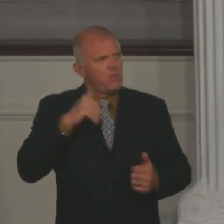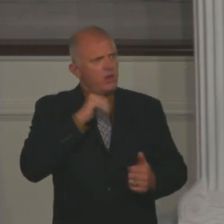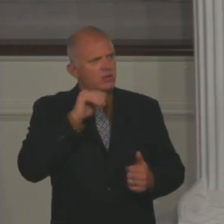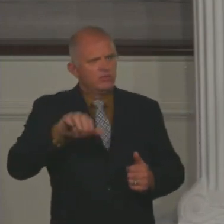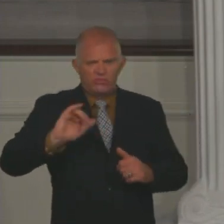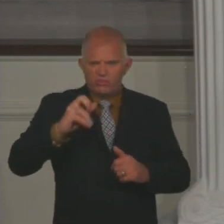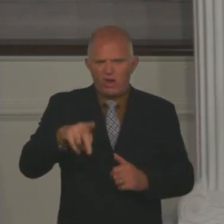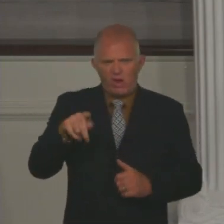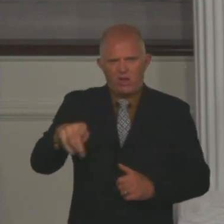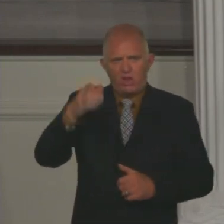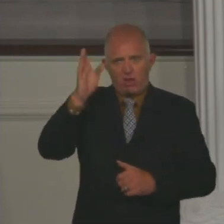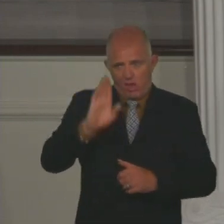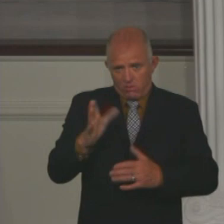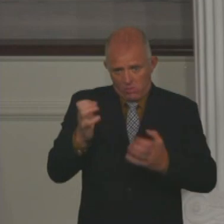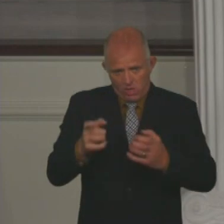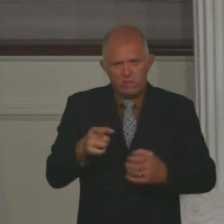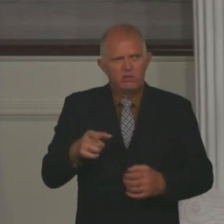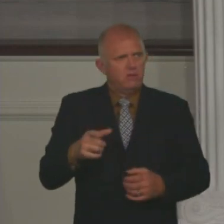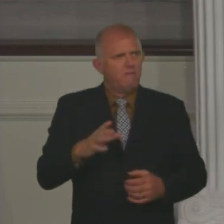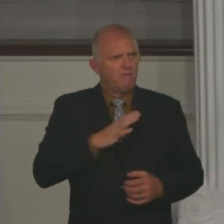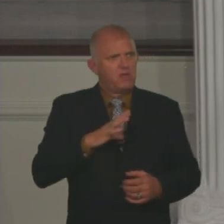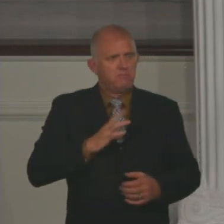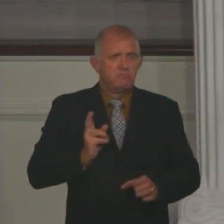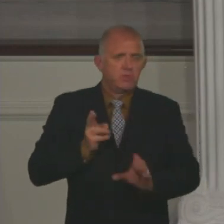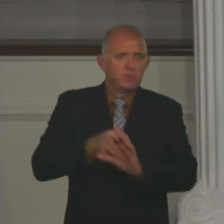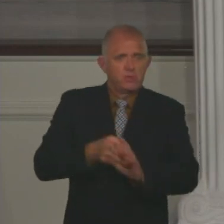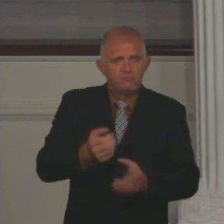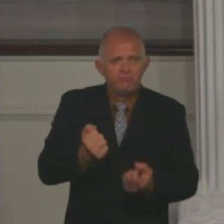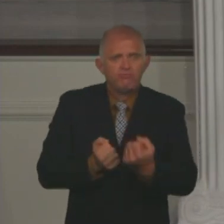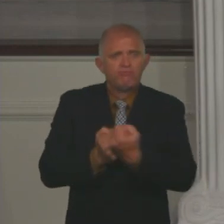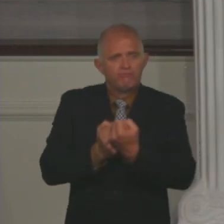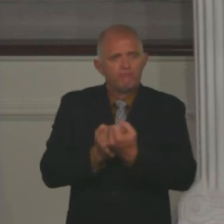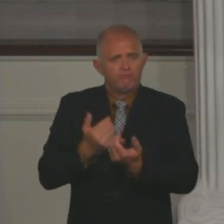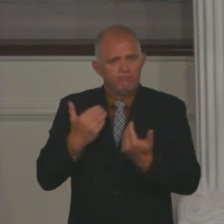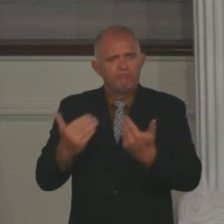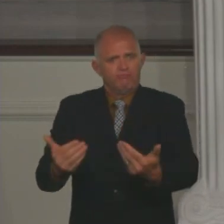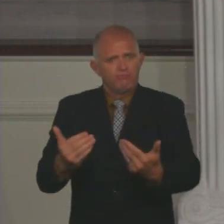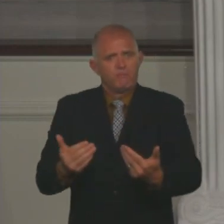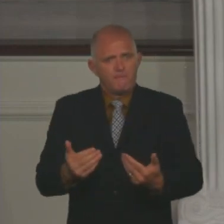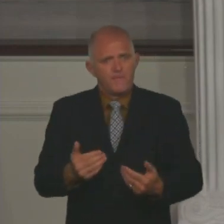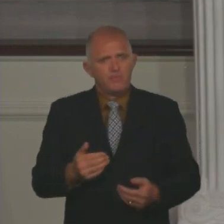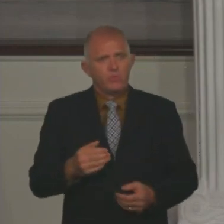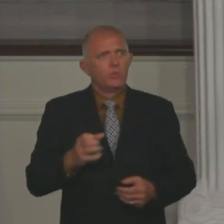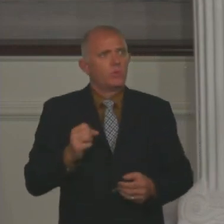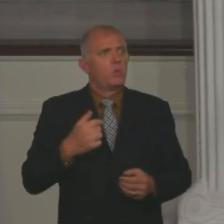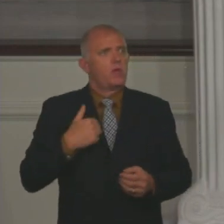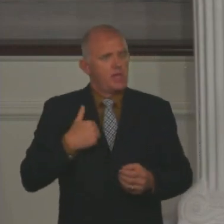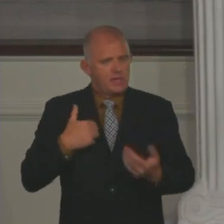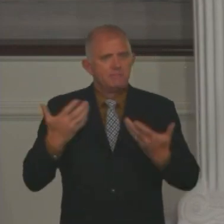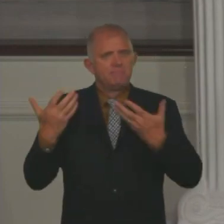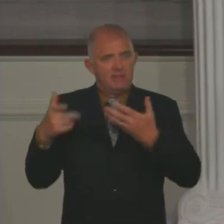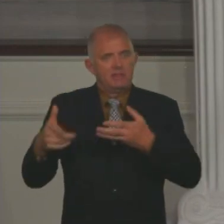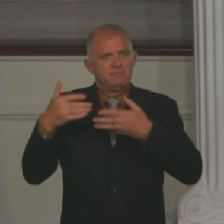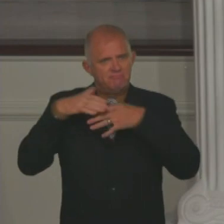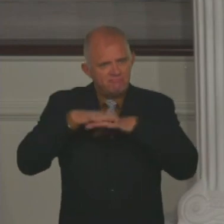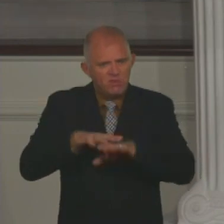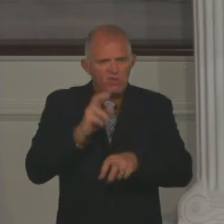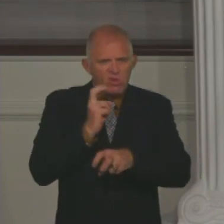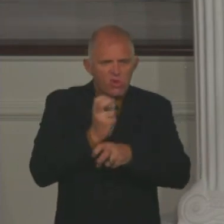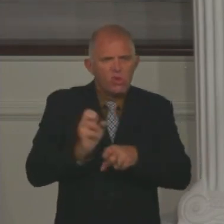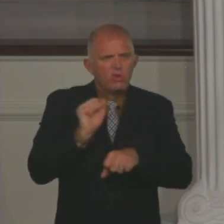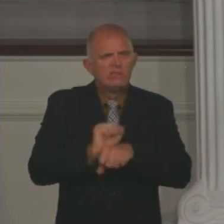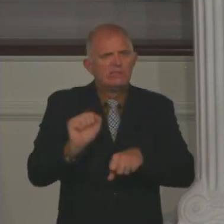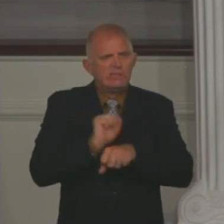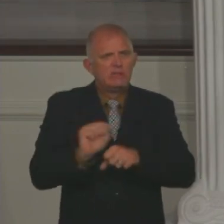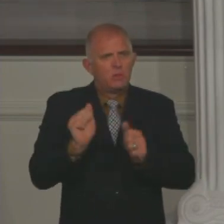what God wants you to do, then I'm going to help you do it." And he put together the results of a hard work and diligence in his